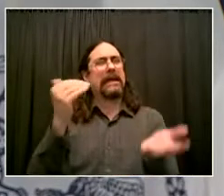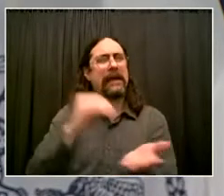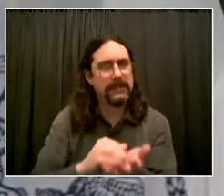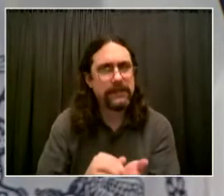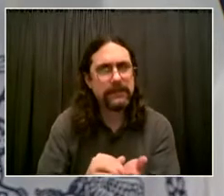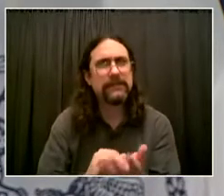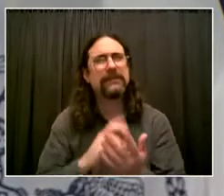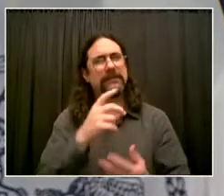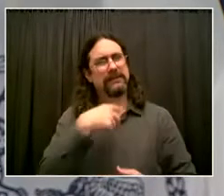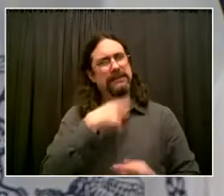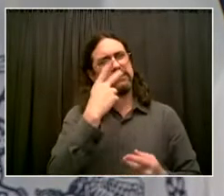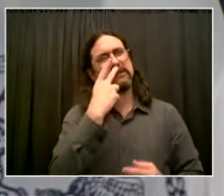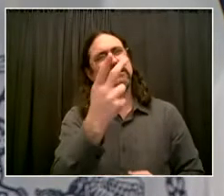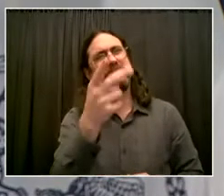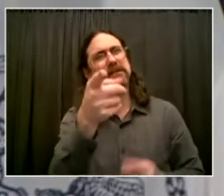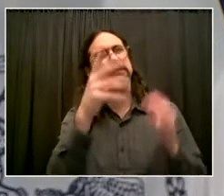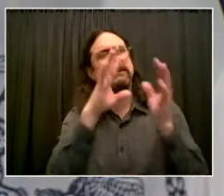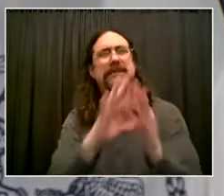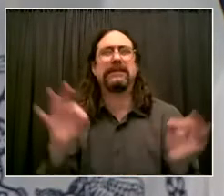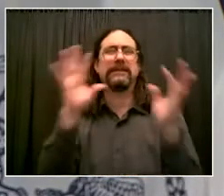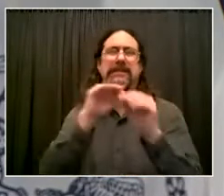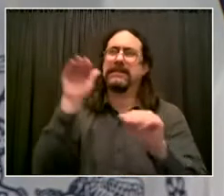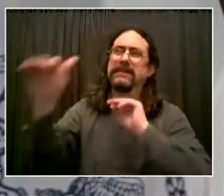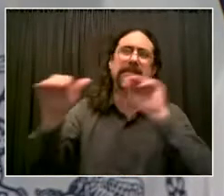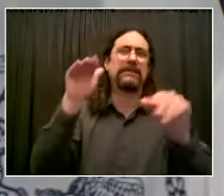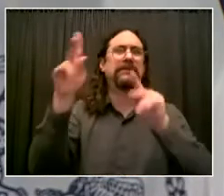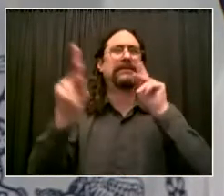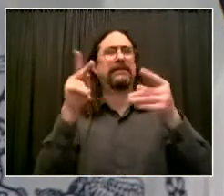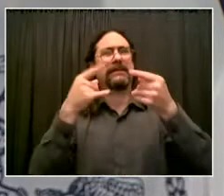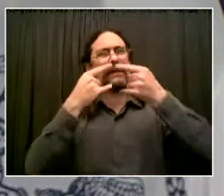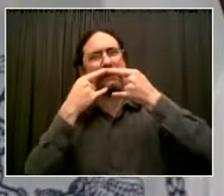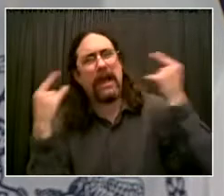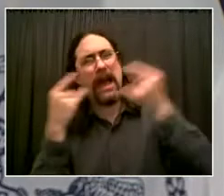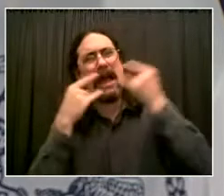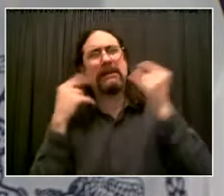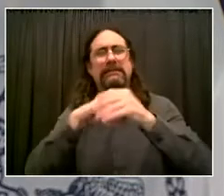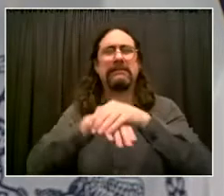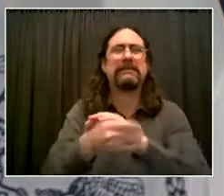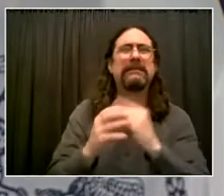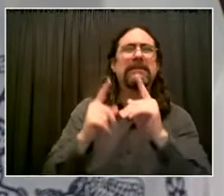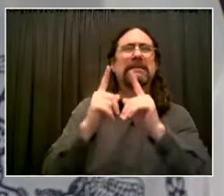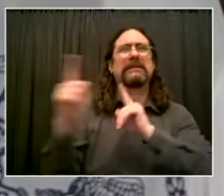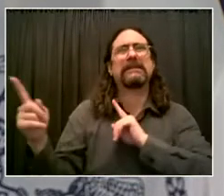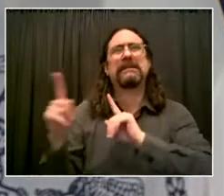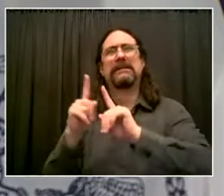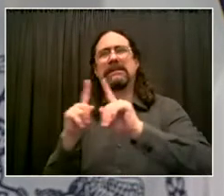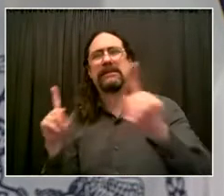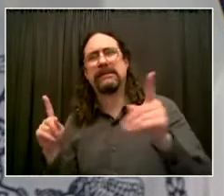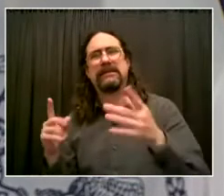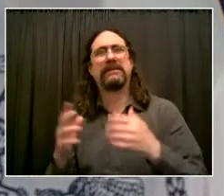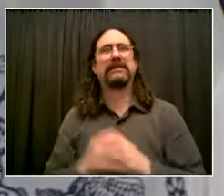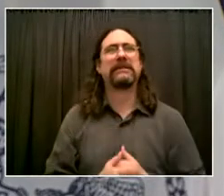without masks, both in the subway system, a higher percentage of them, and on the street. Is the city prepared to